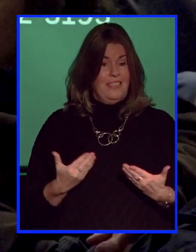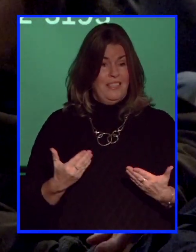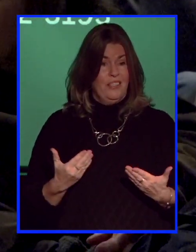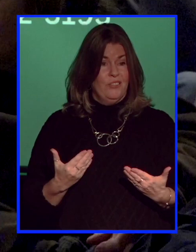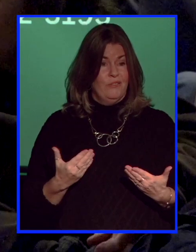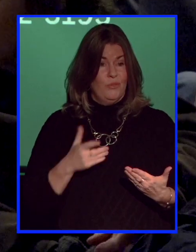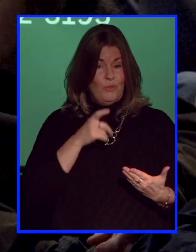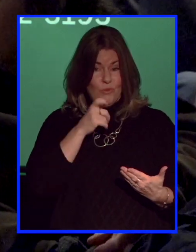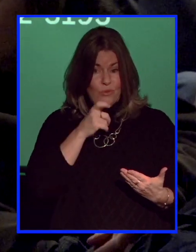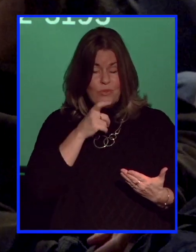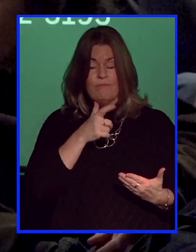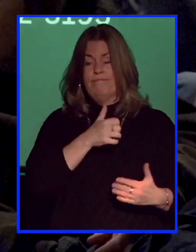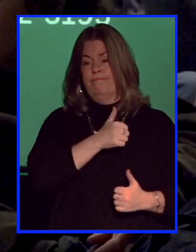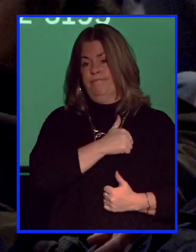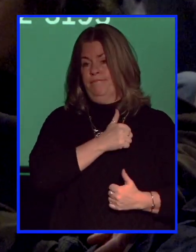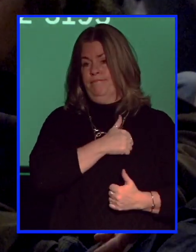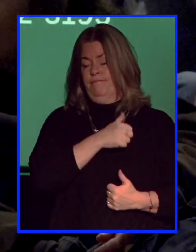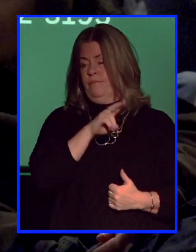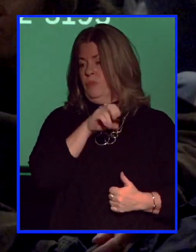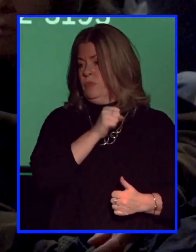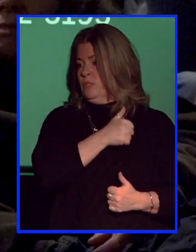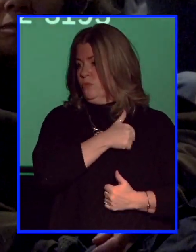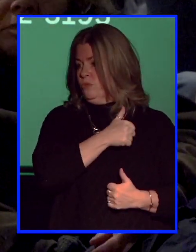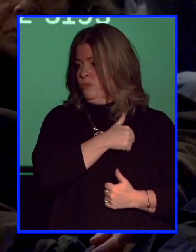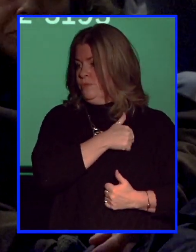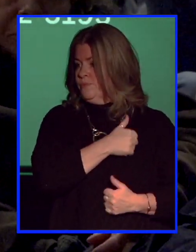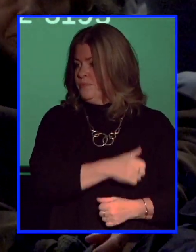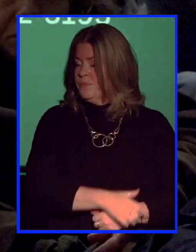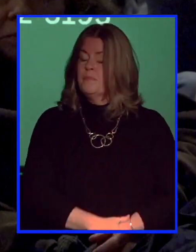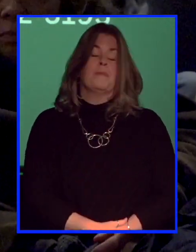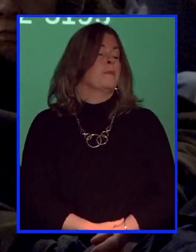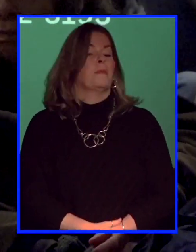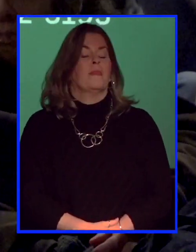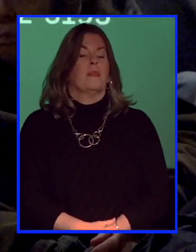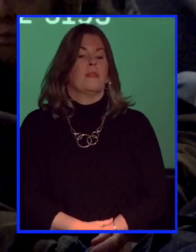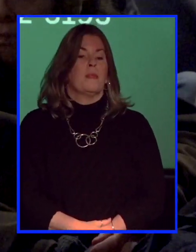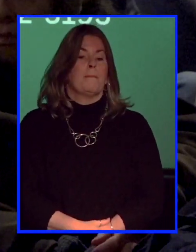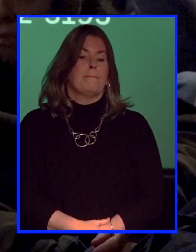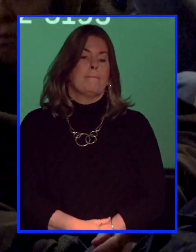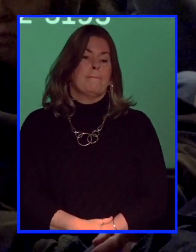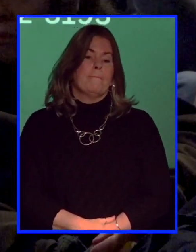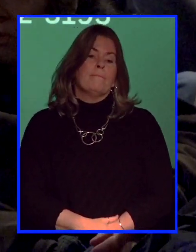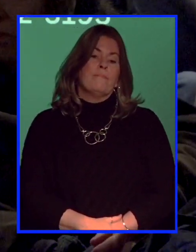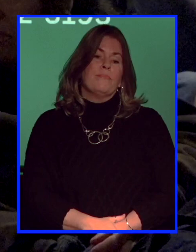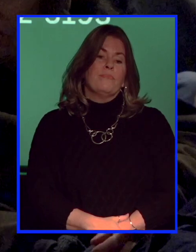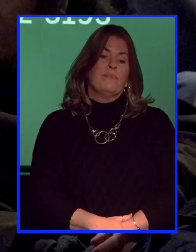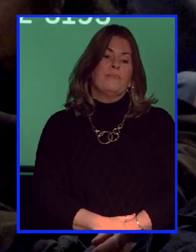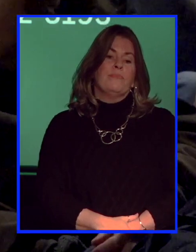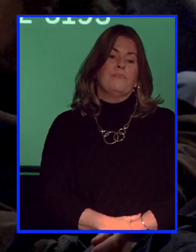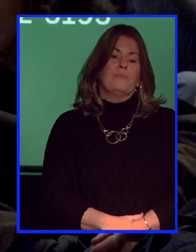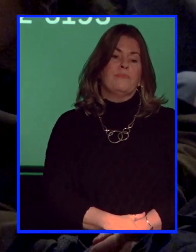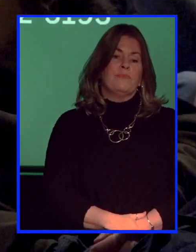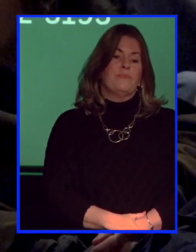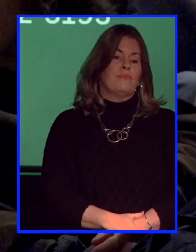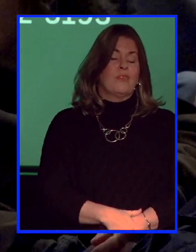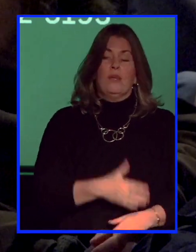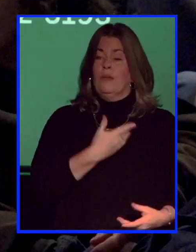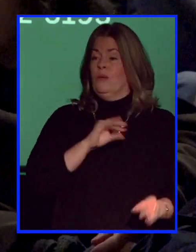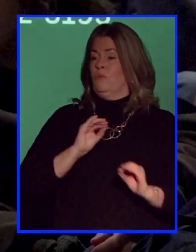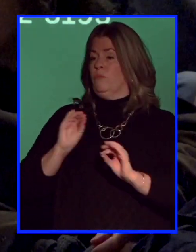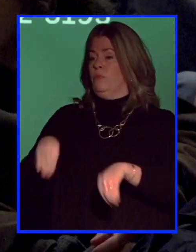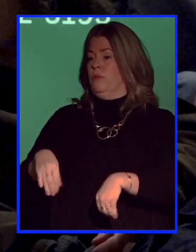States soldiers, and you know, we're putting them in tents, we're putting